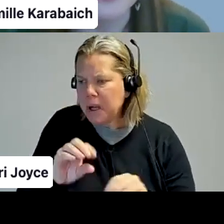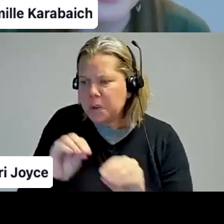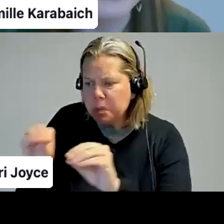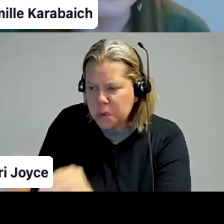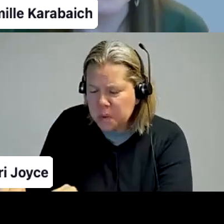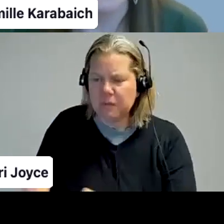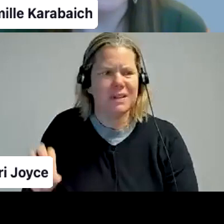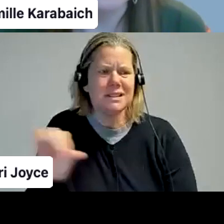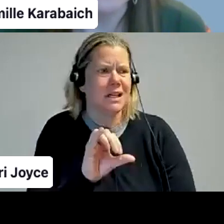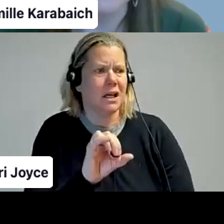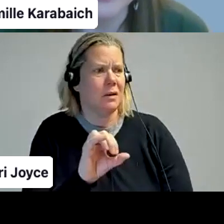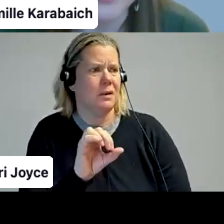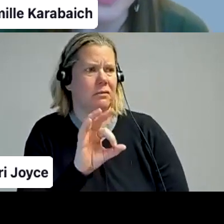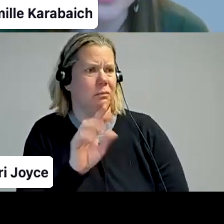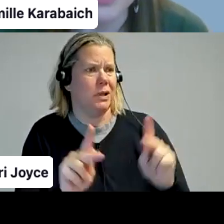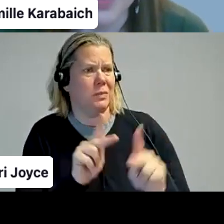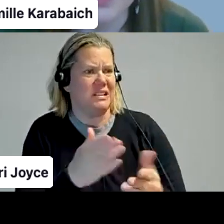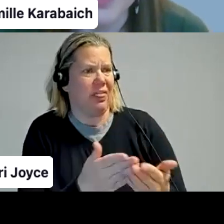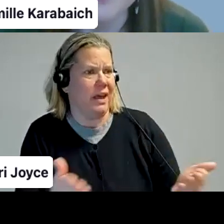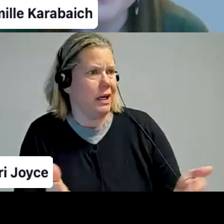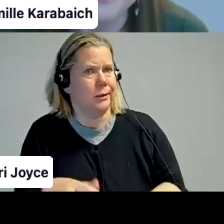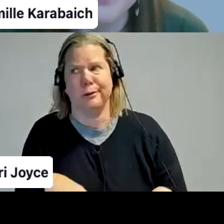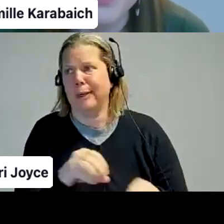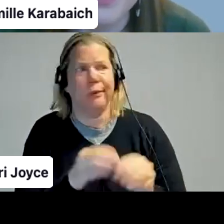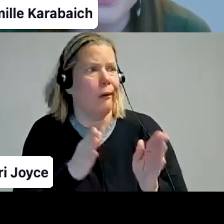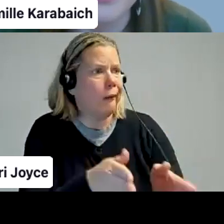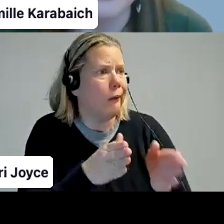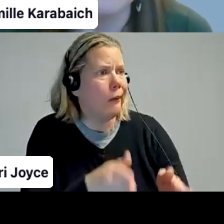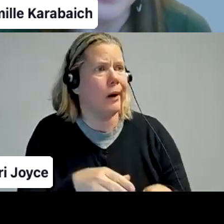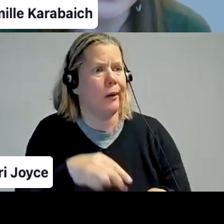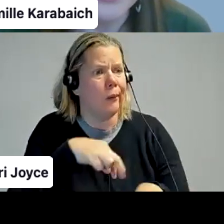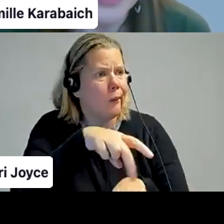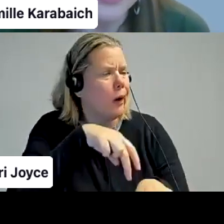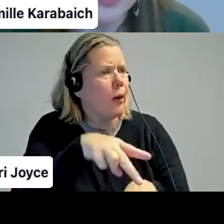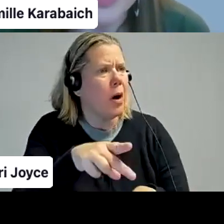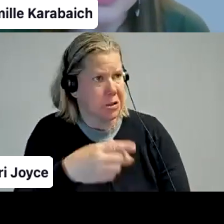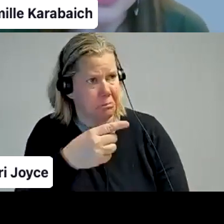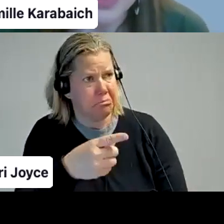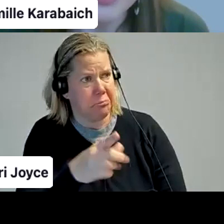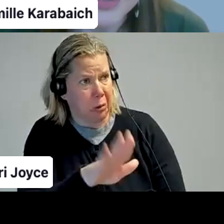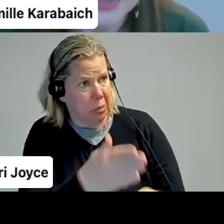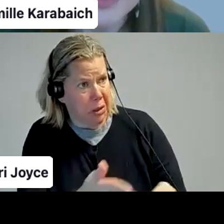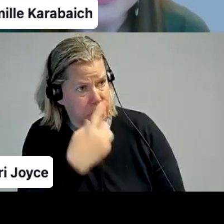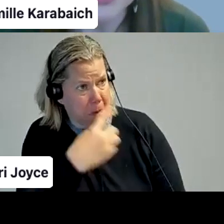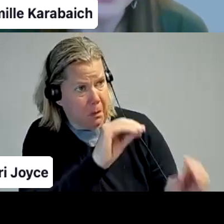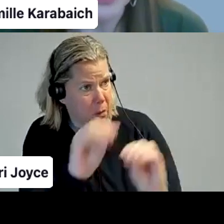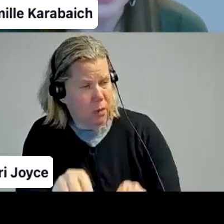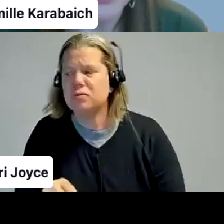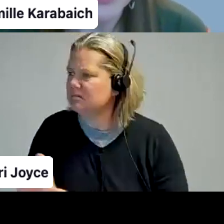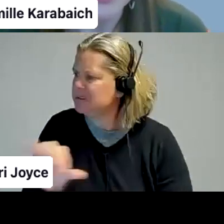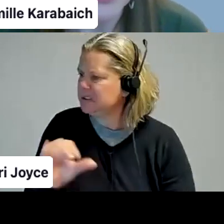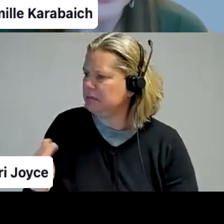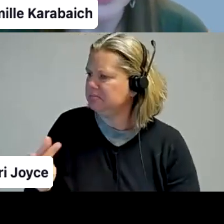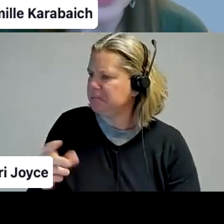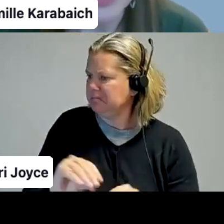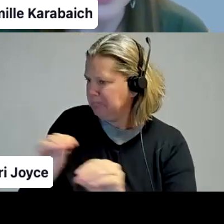ask someone to move their belongings out of the aisle or walkway. Finally, you can go beyond your obligations, such as by allowing